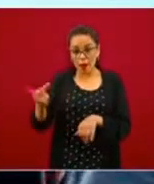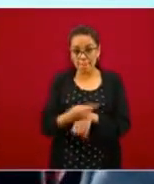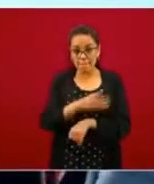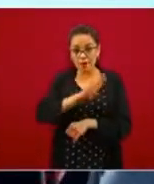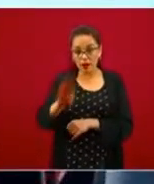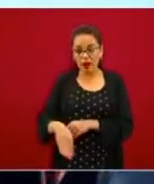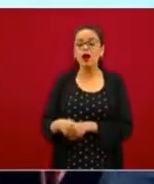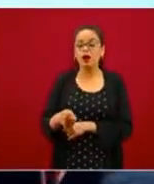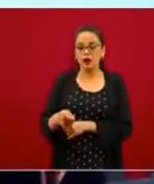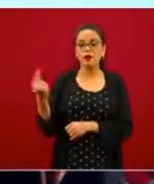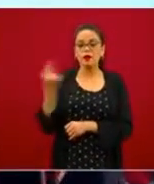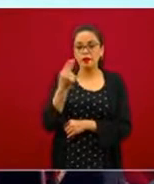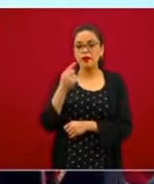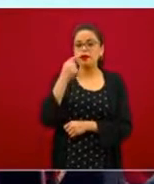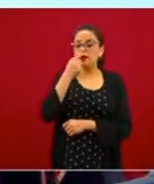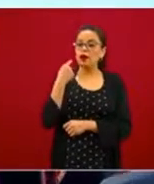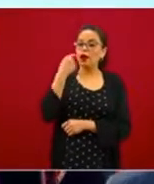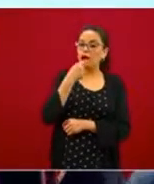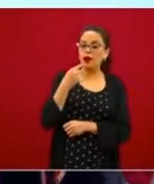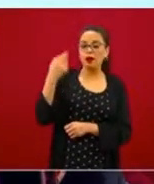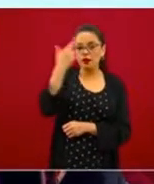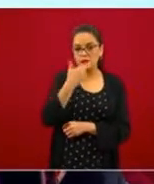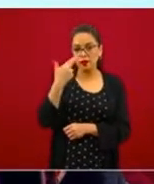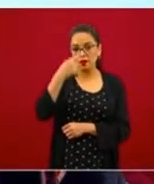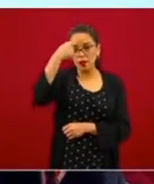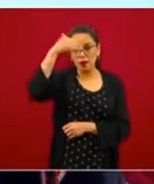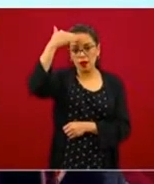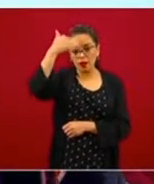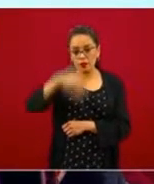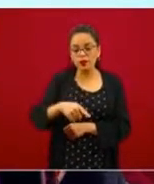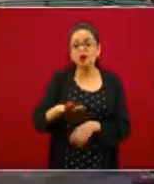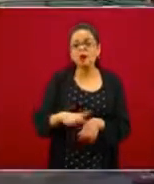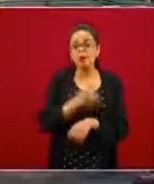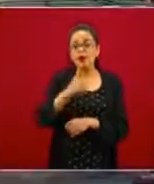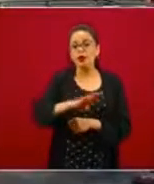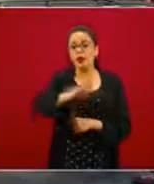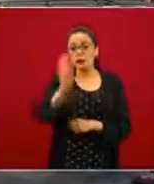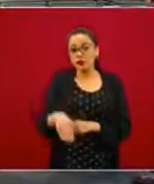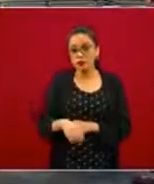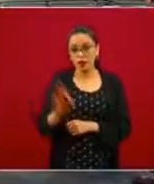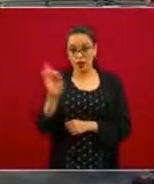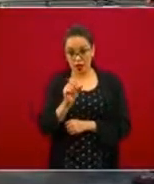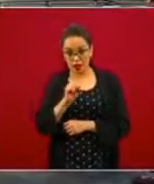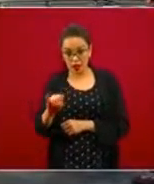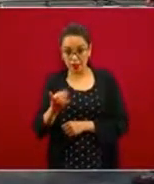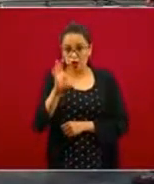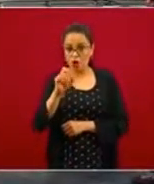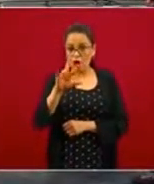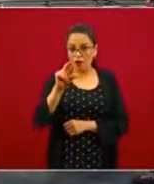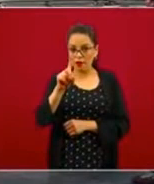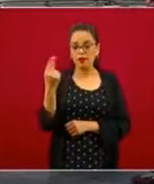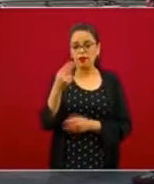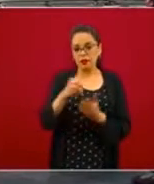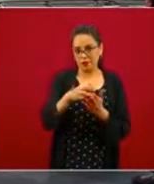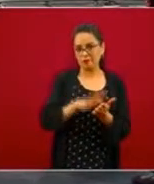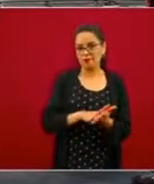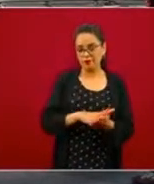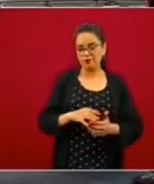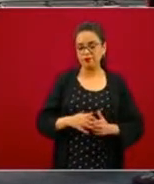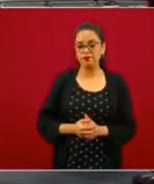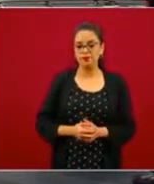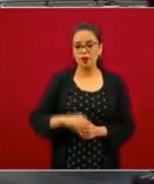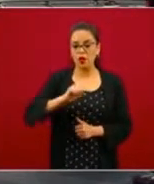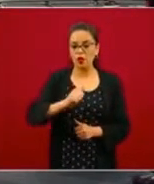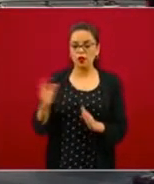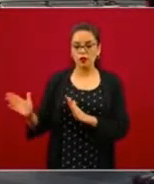there's a suspected case. According to the epidemiological procedure, we have to apply the tests in the